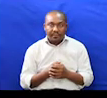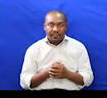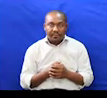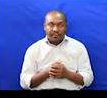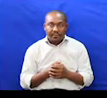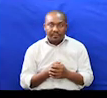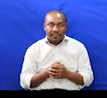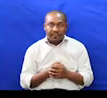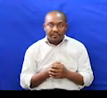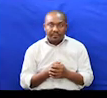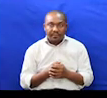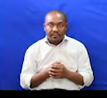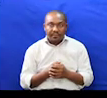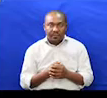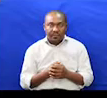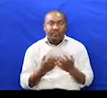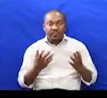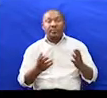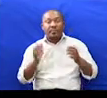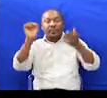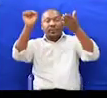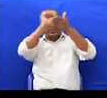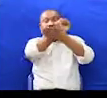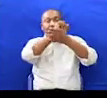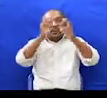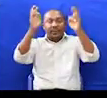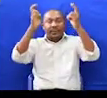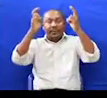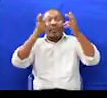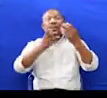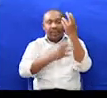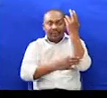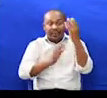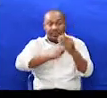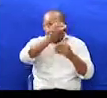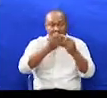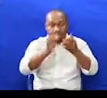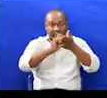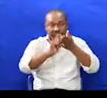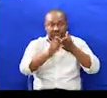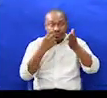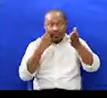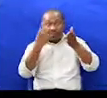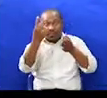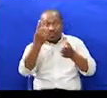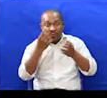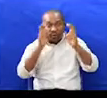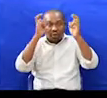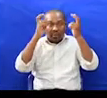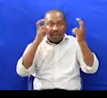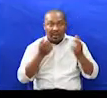remind you that we are in atomic structure. Example, atom of the same element. Let's say